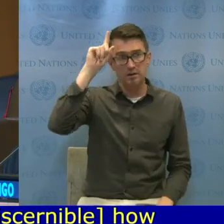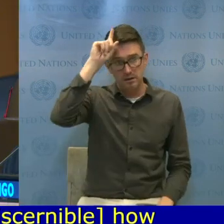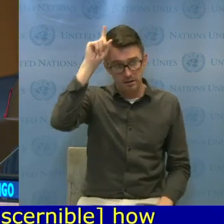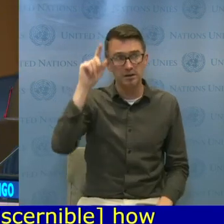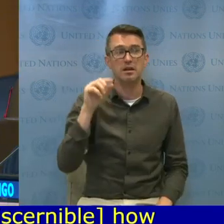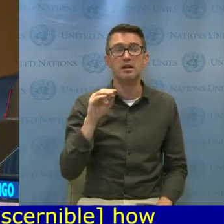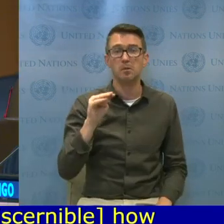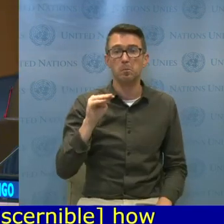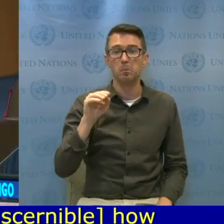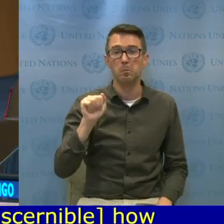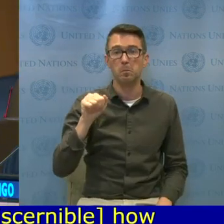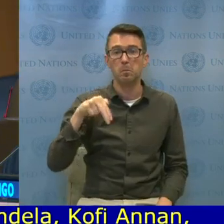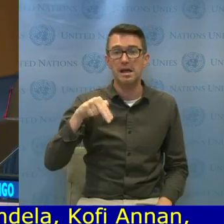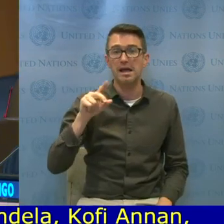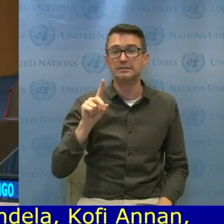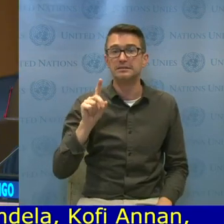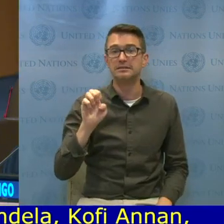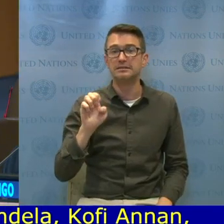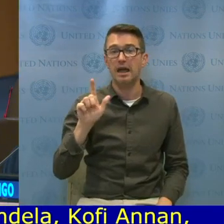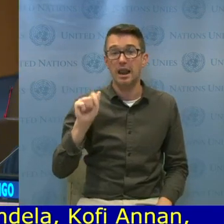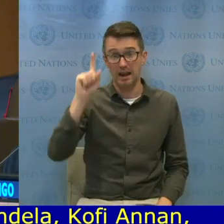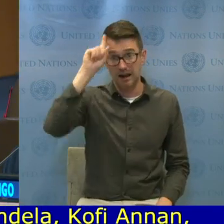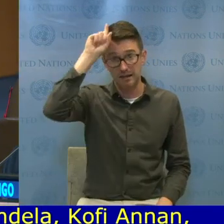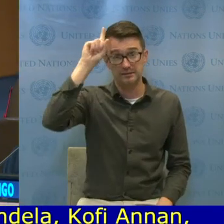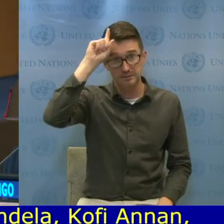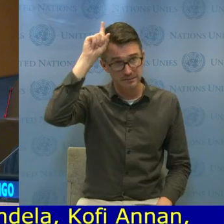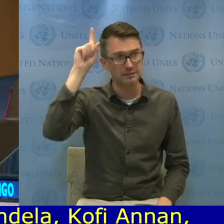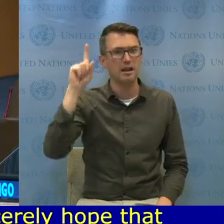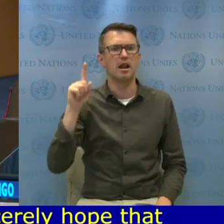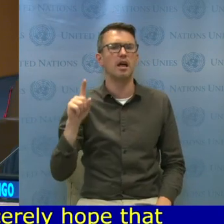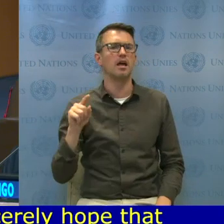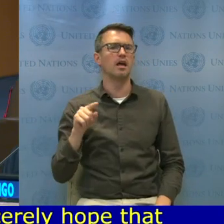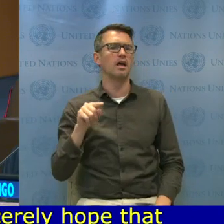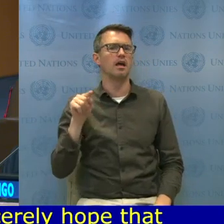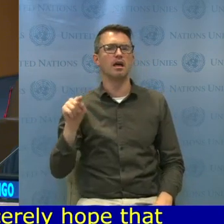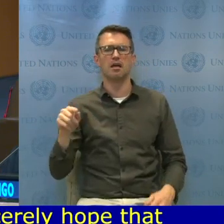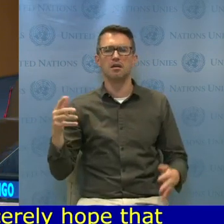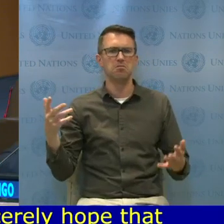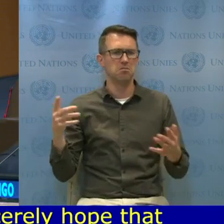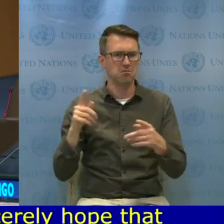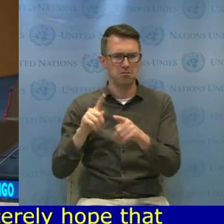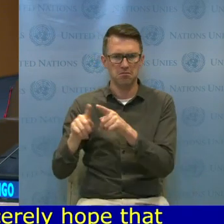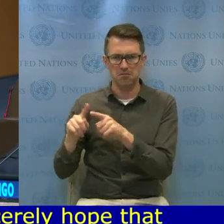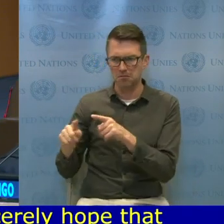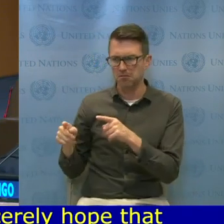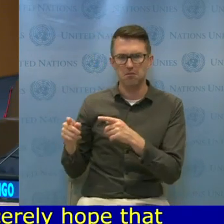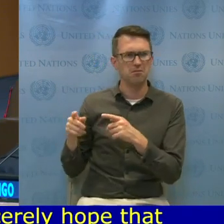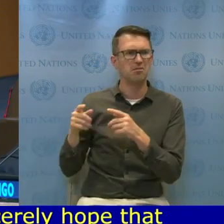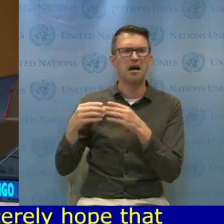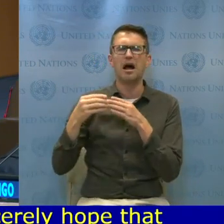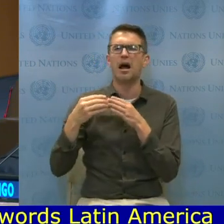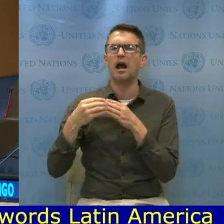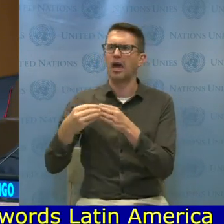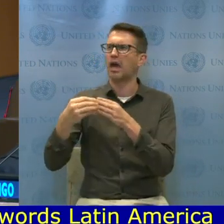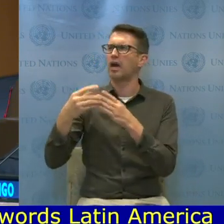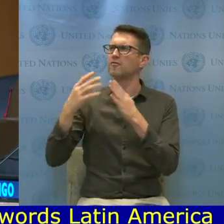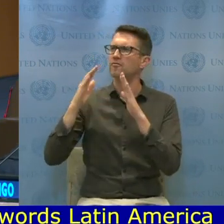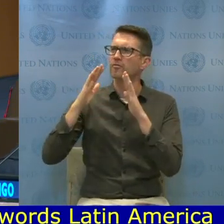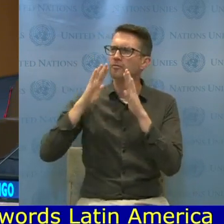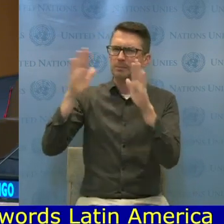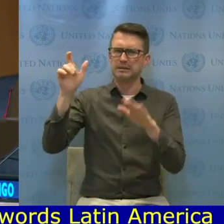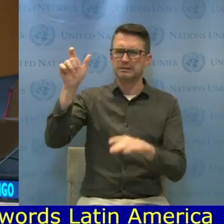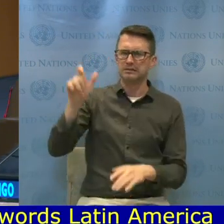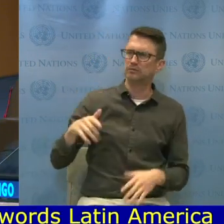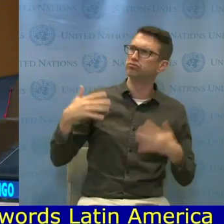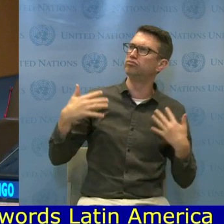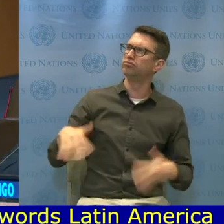recover full democracy, so it can be able to give the well-deserved effectiveness of the convention. It's important